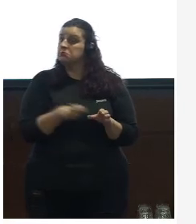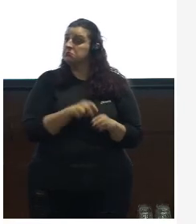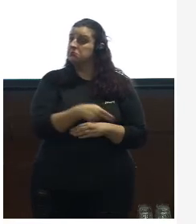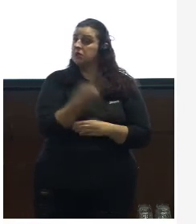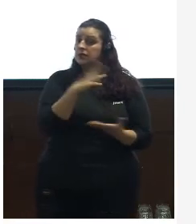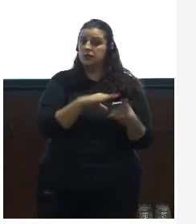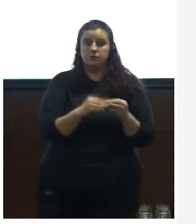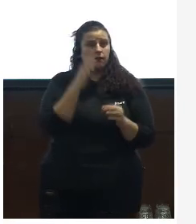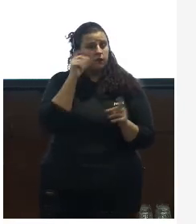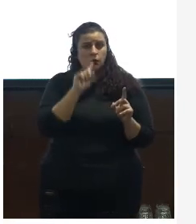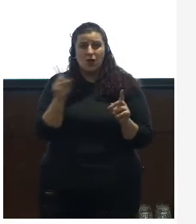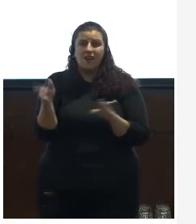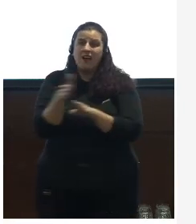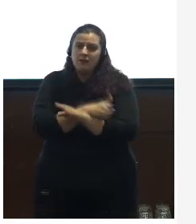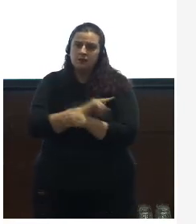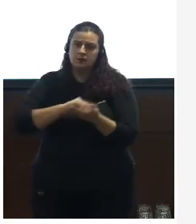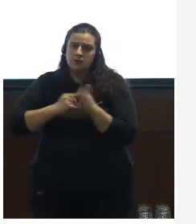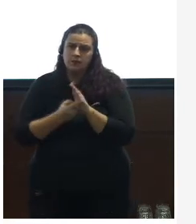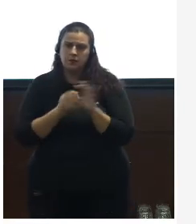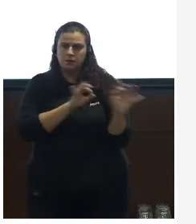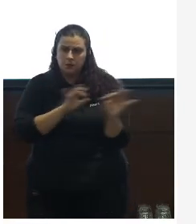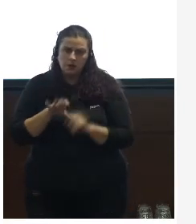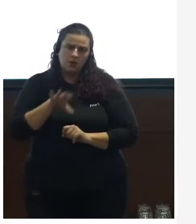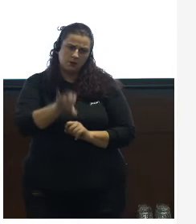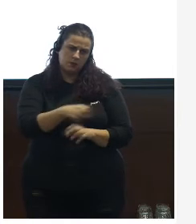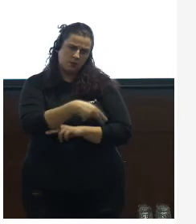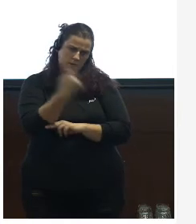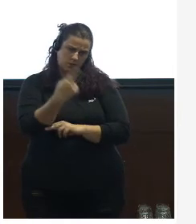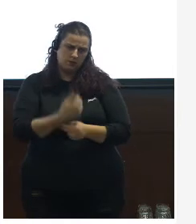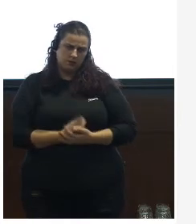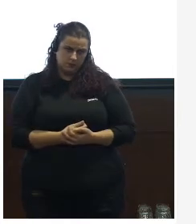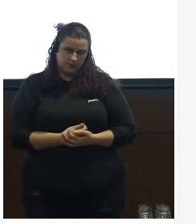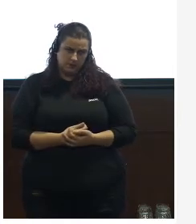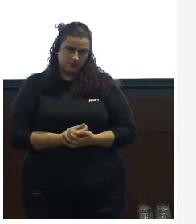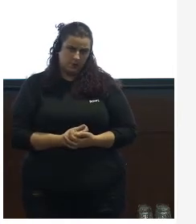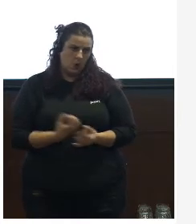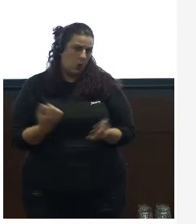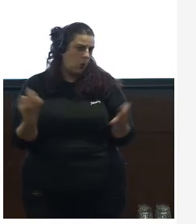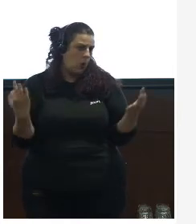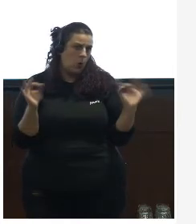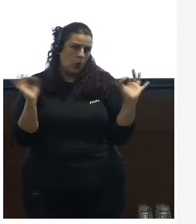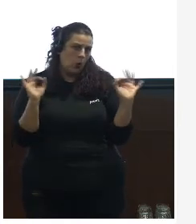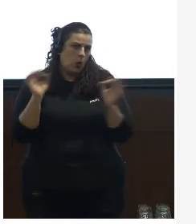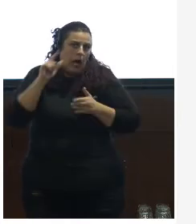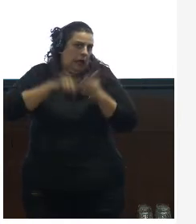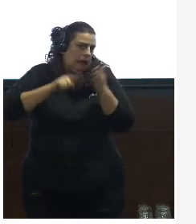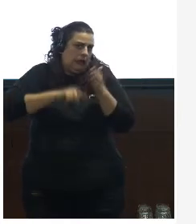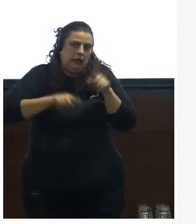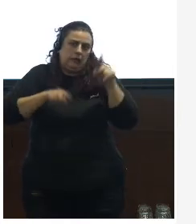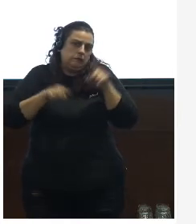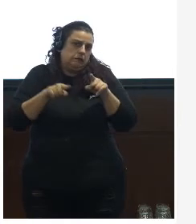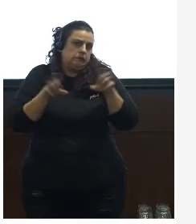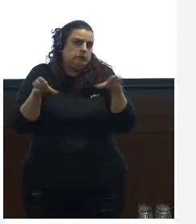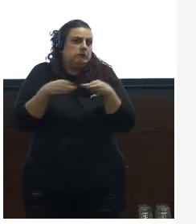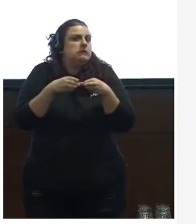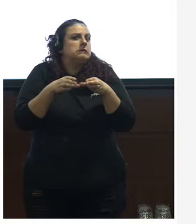that we serve. Equipment rental. We notice many people prefer to rent equipment on site. Why? Various reasons. They